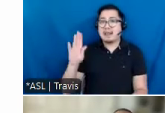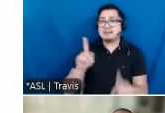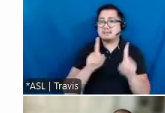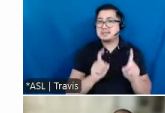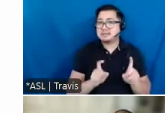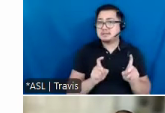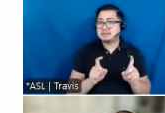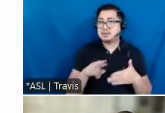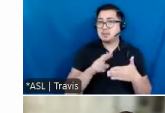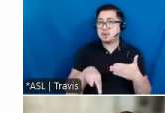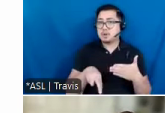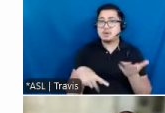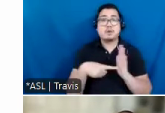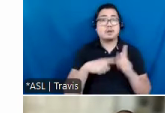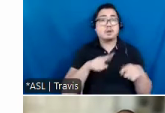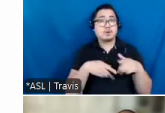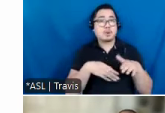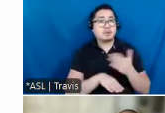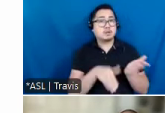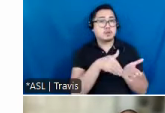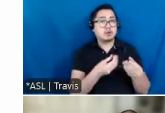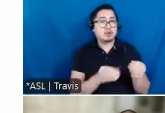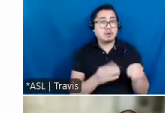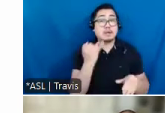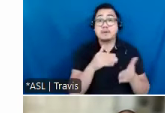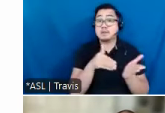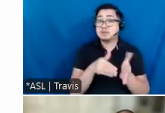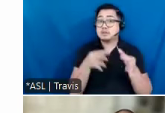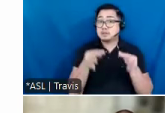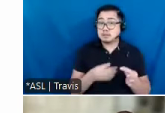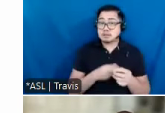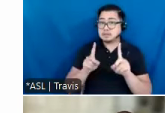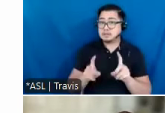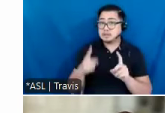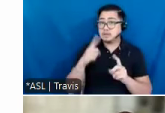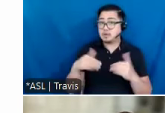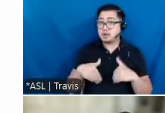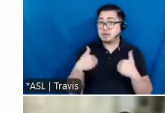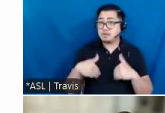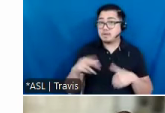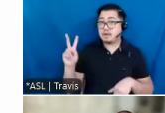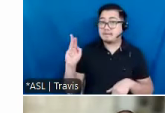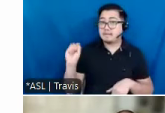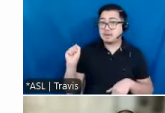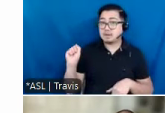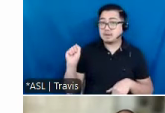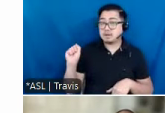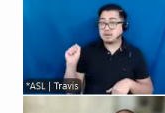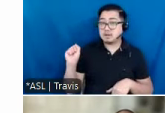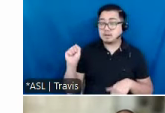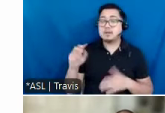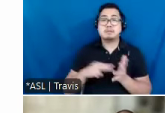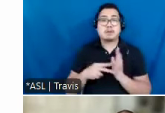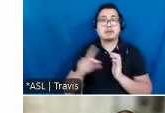So when you go to a doctor's office, if a doctor chooses to test you for respiratory viruses, this data then